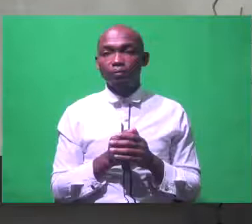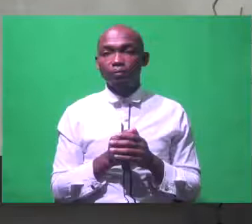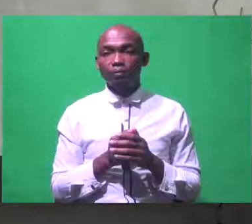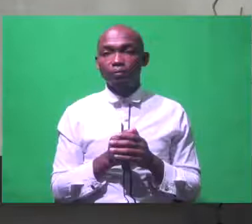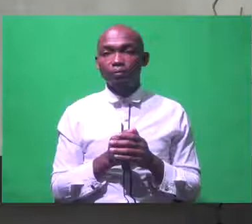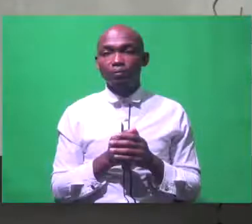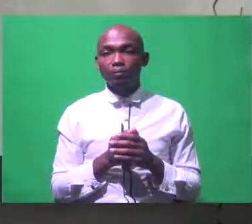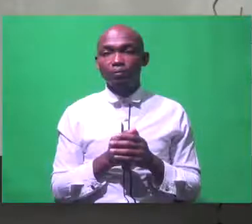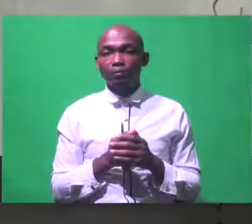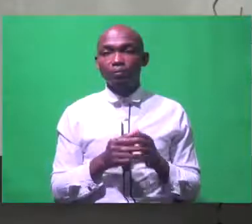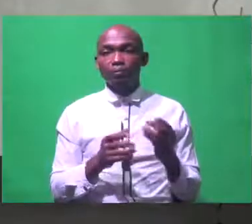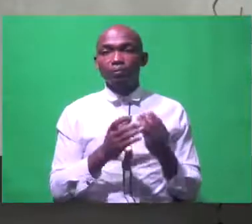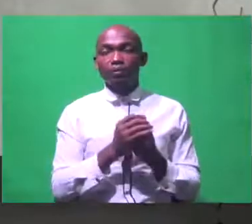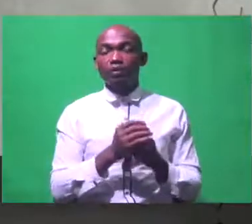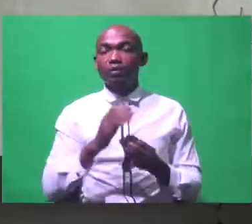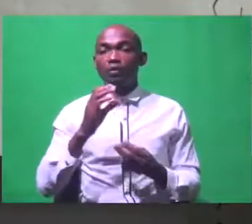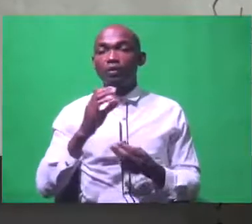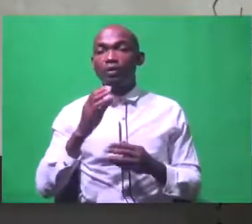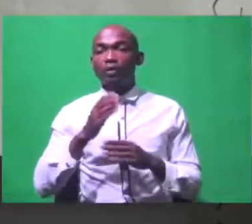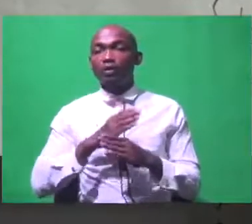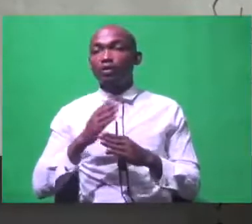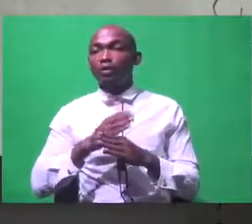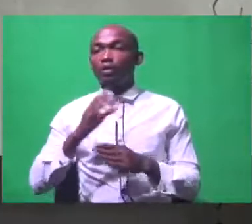Khoisan of Botswana.